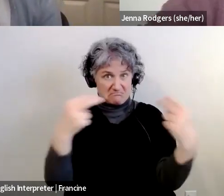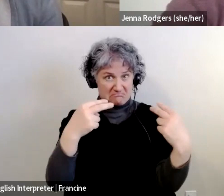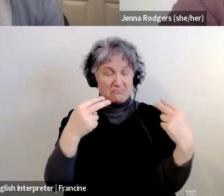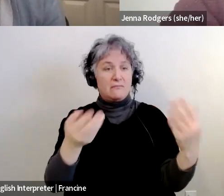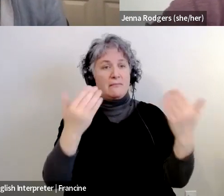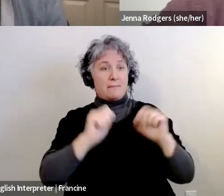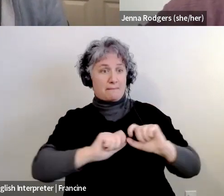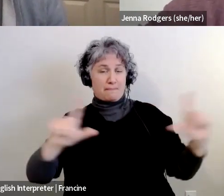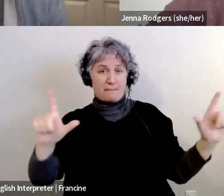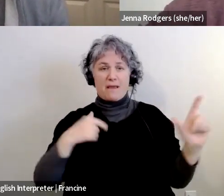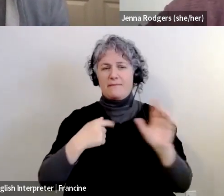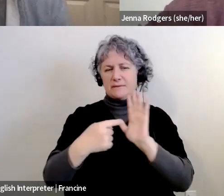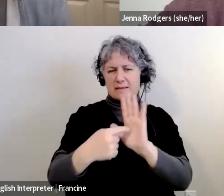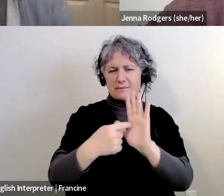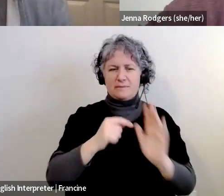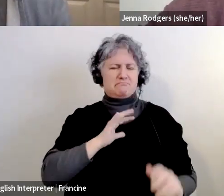next slide,